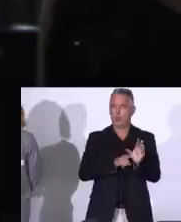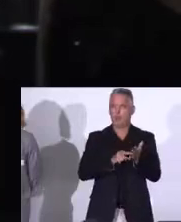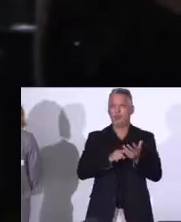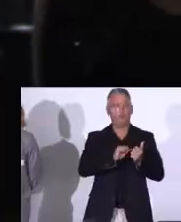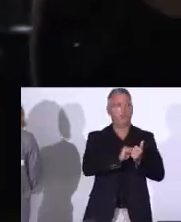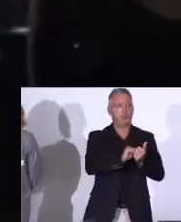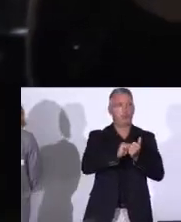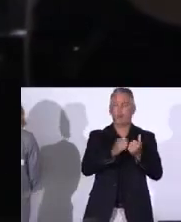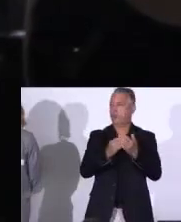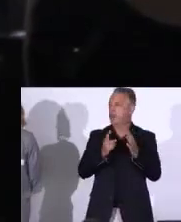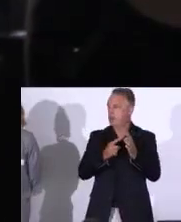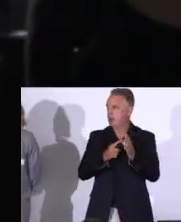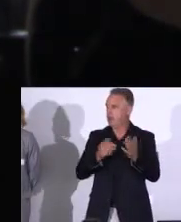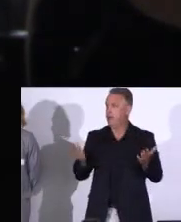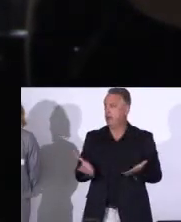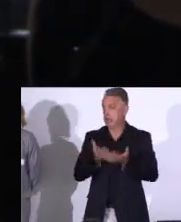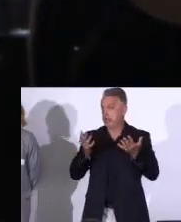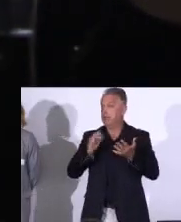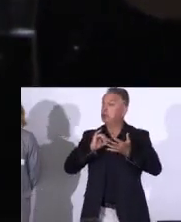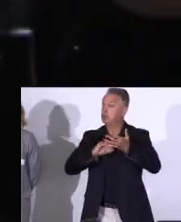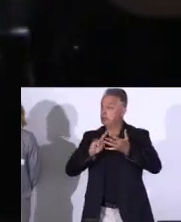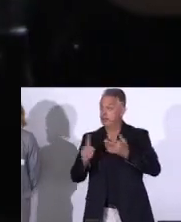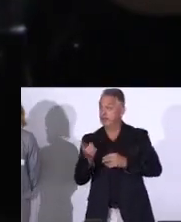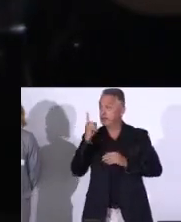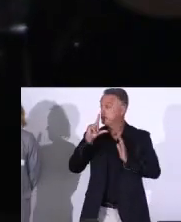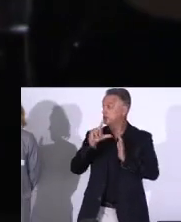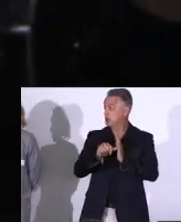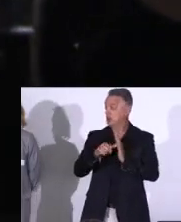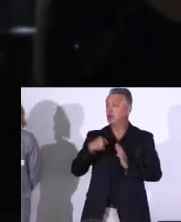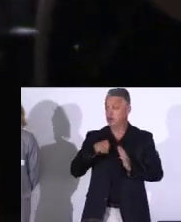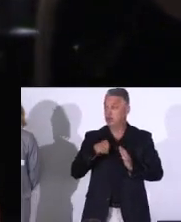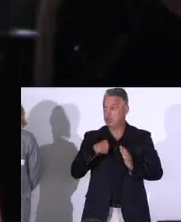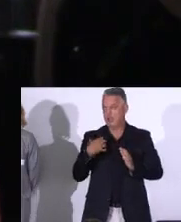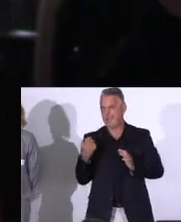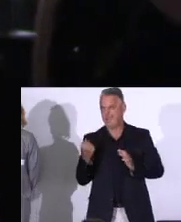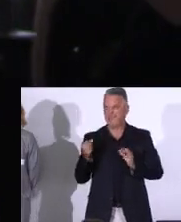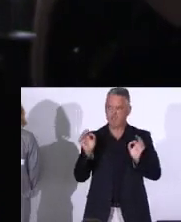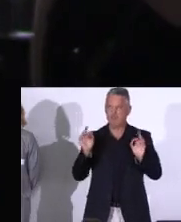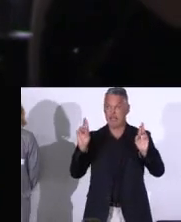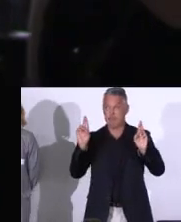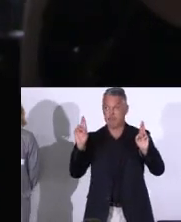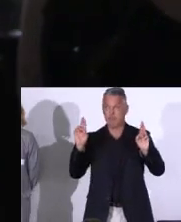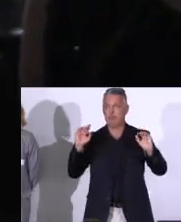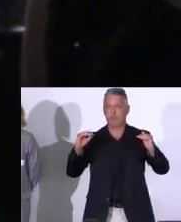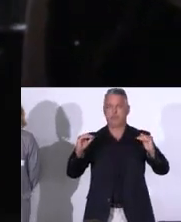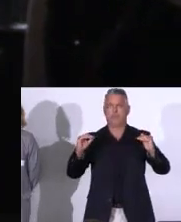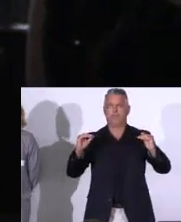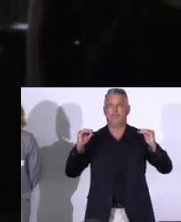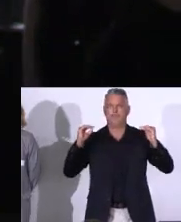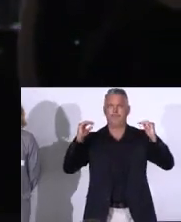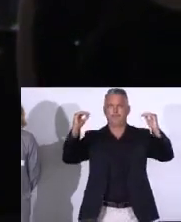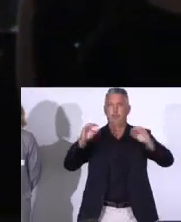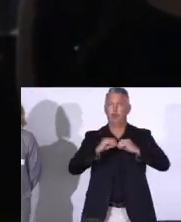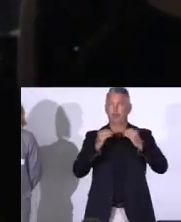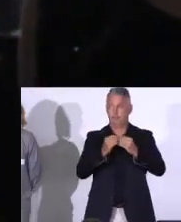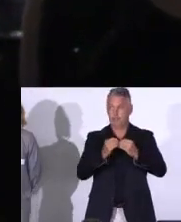Play. So for the first time, we've more explicitly set the expectation around organisations that